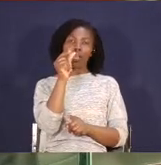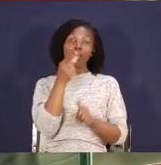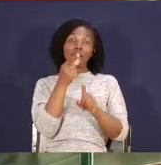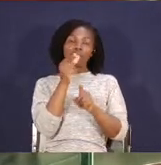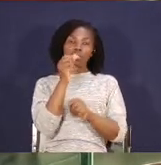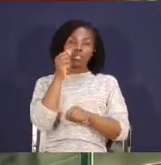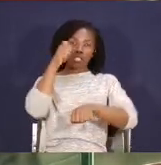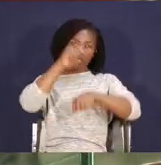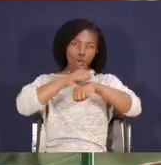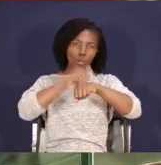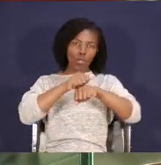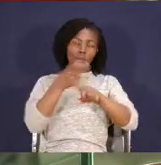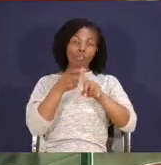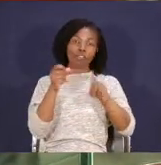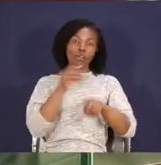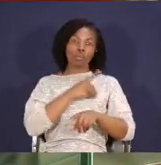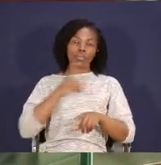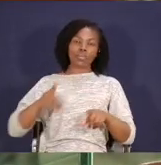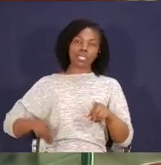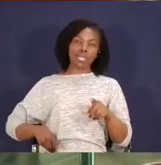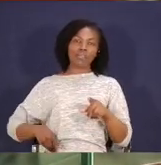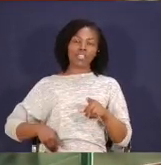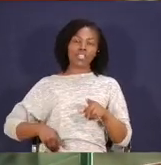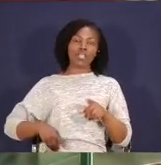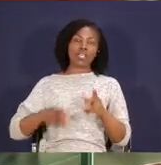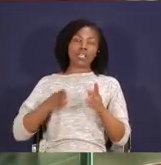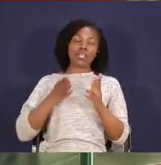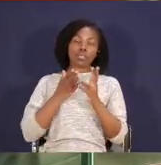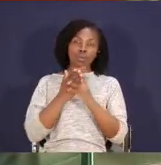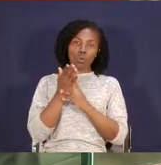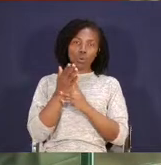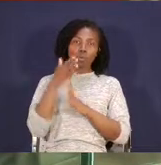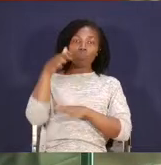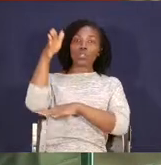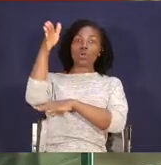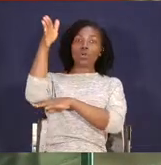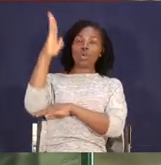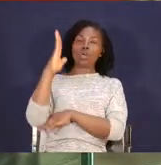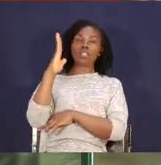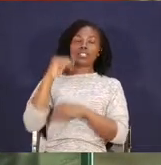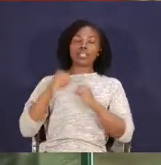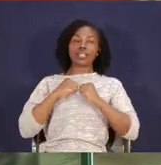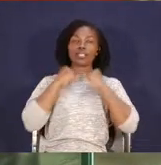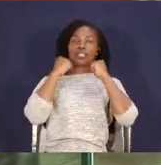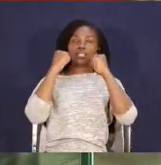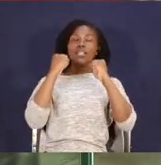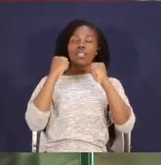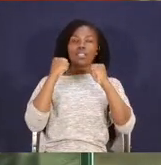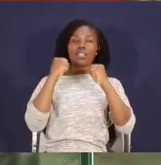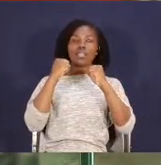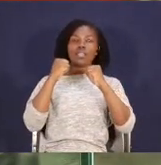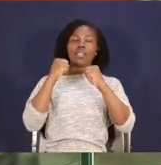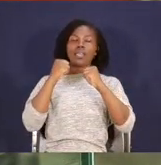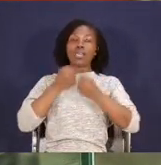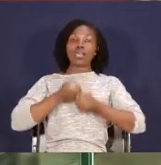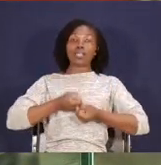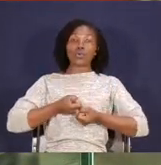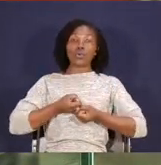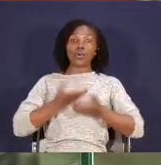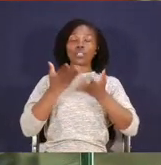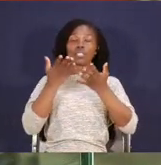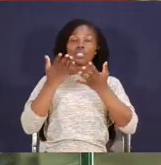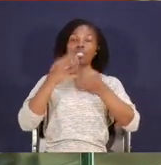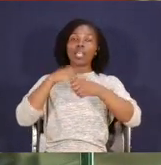17 years old, it is released in his strength, but God amplifies the strength of the stone and causes it, plus